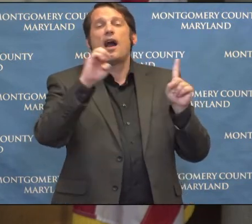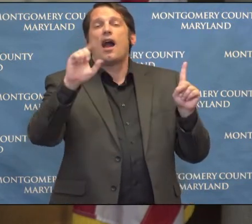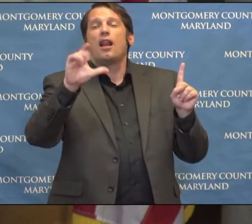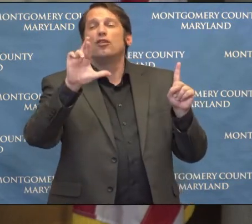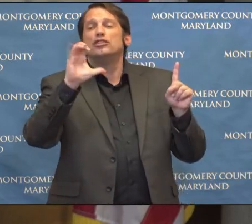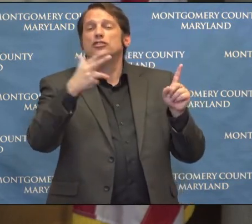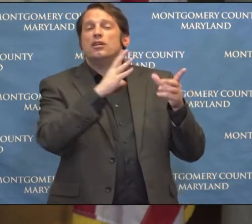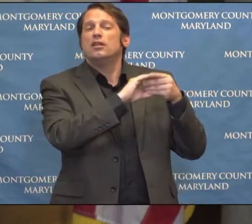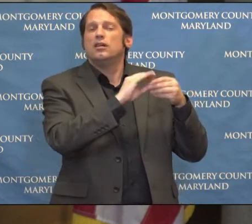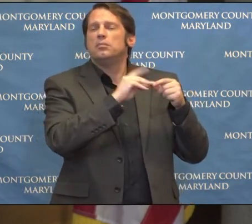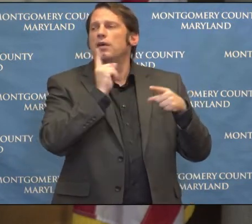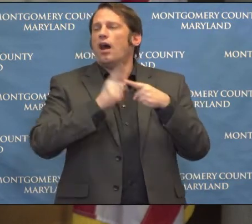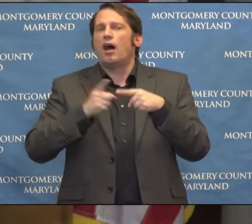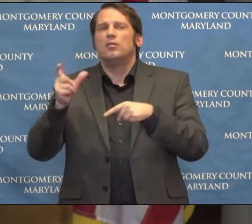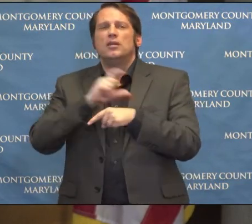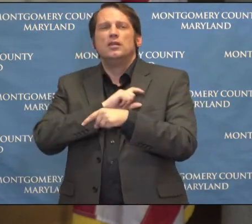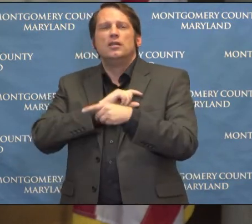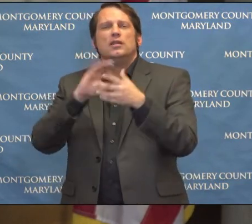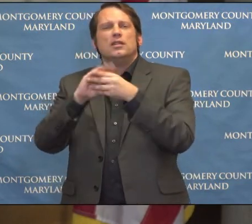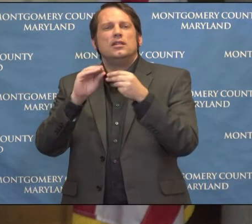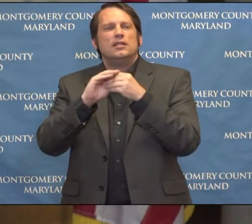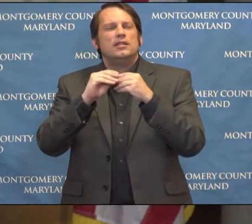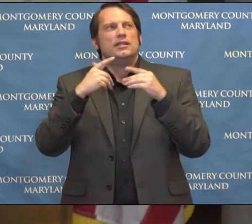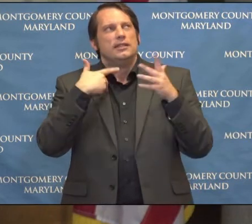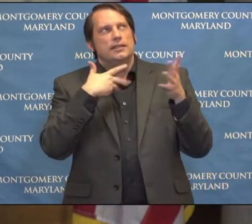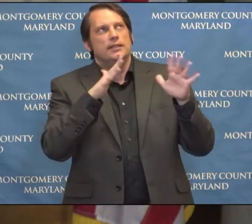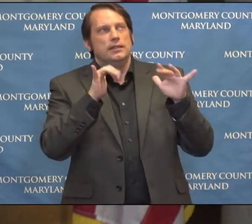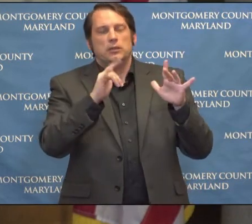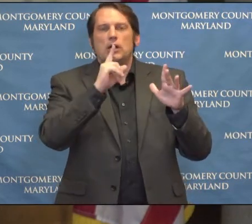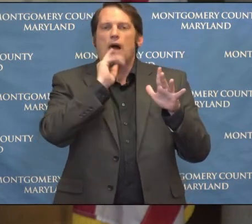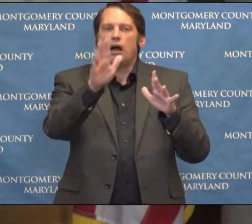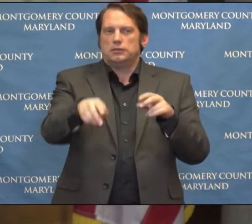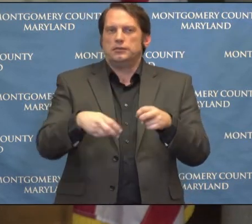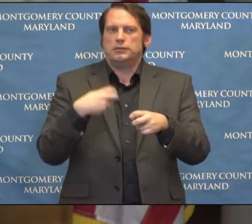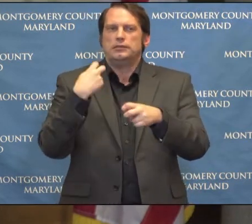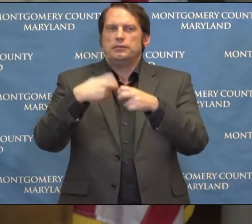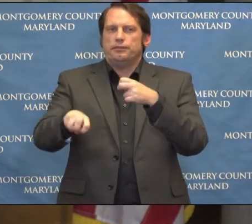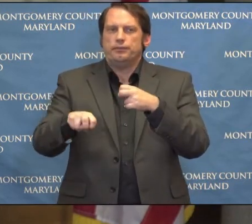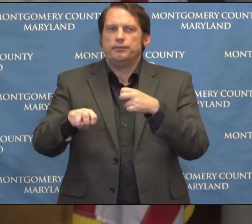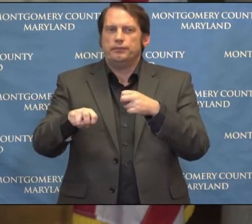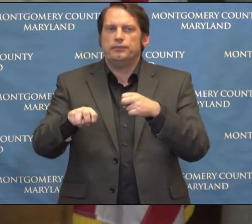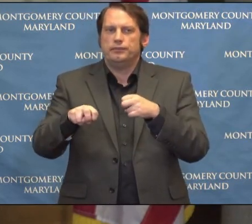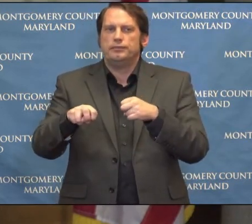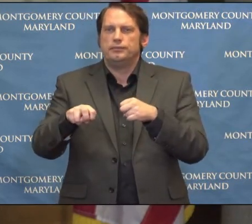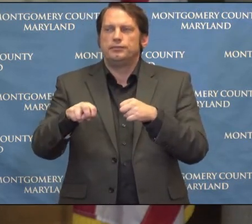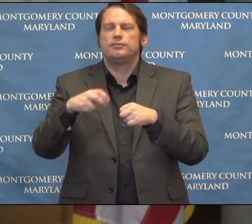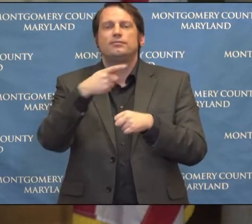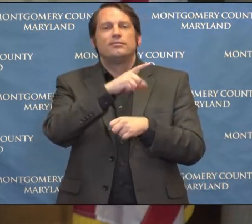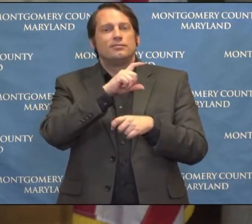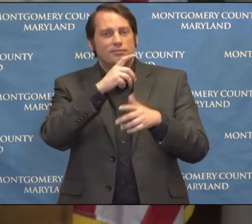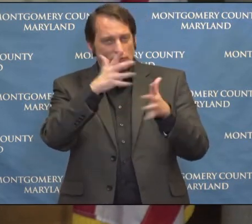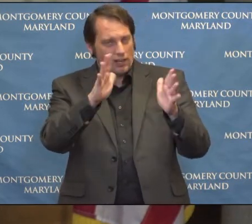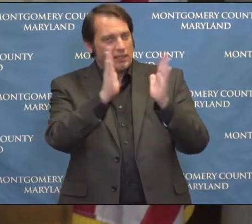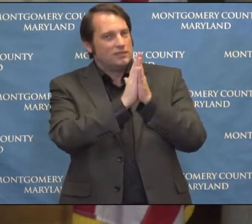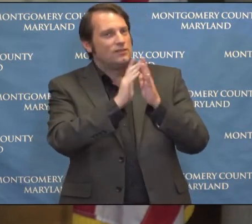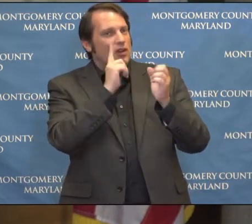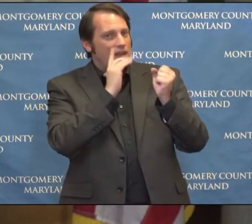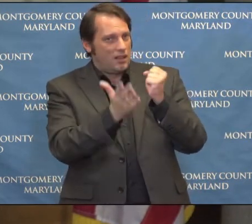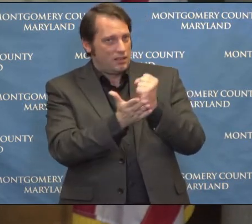said, ask for help. Those are incredibly important statements. This is very hard. We have